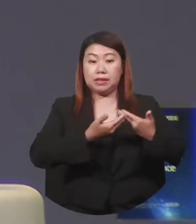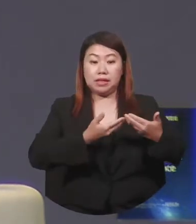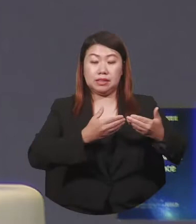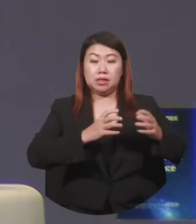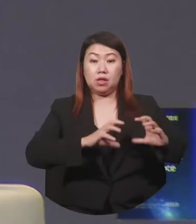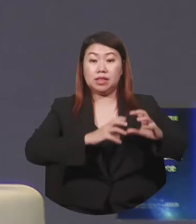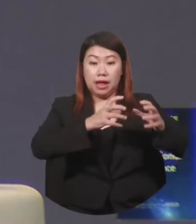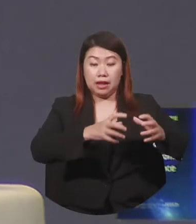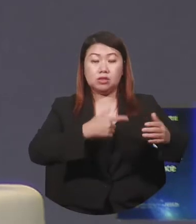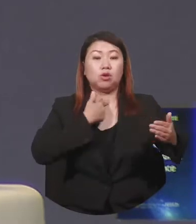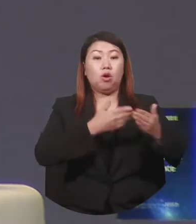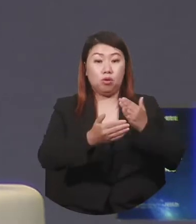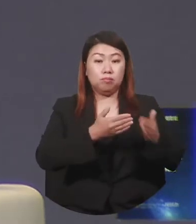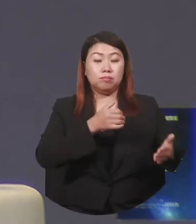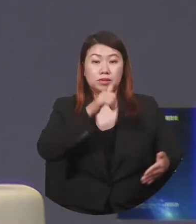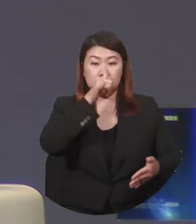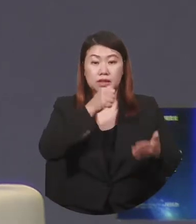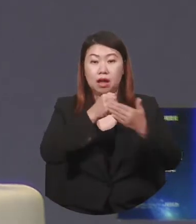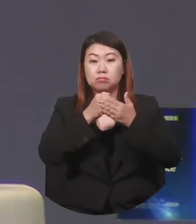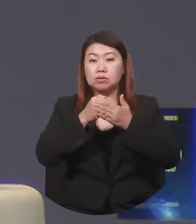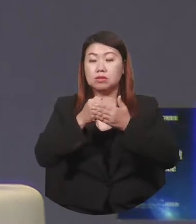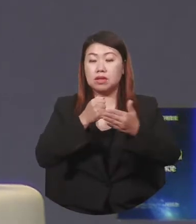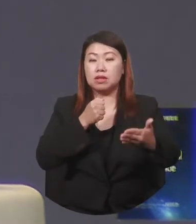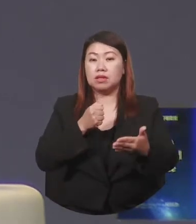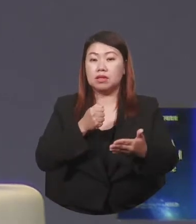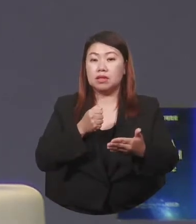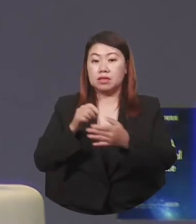the barrier so far we have is the